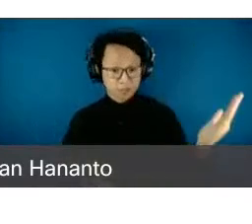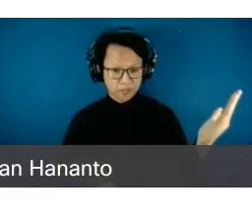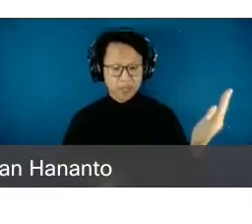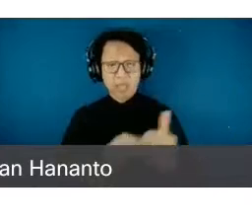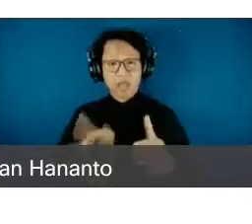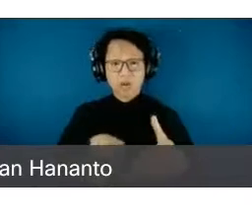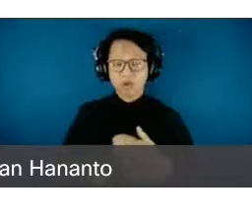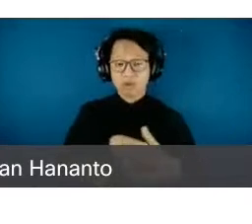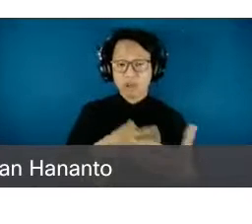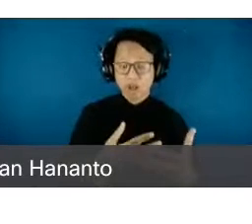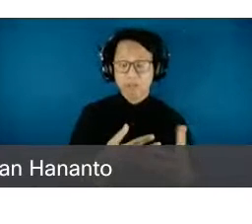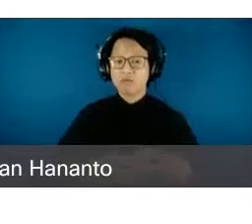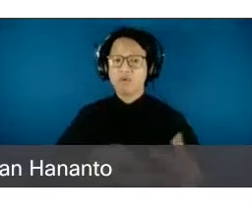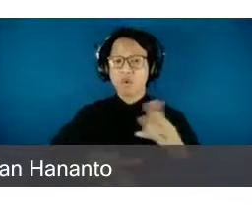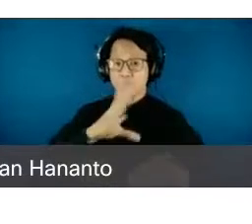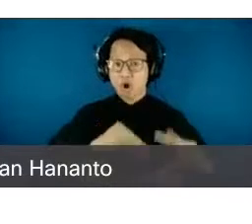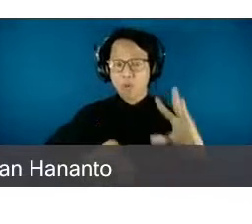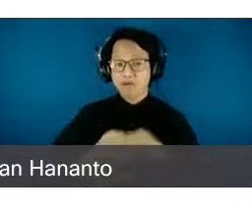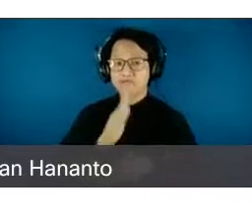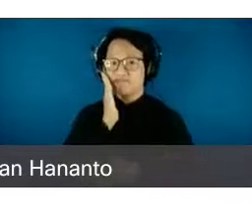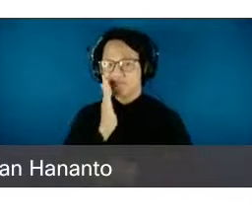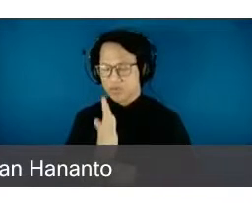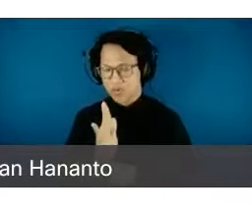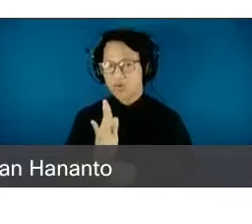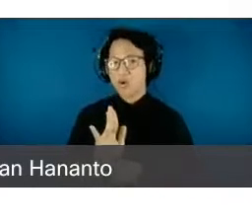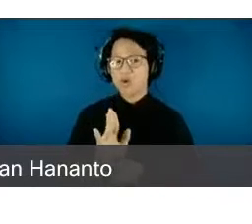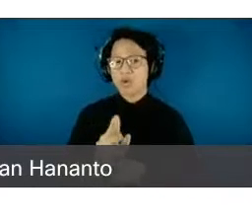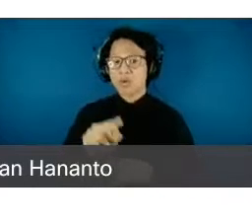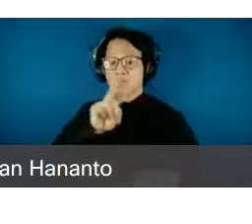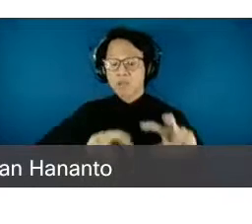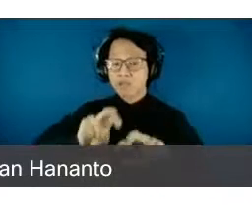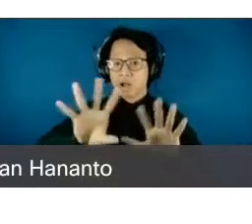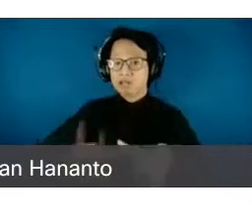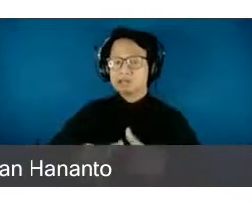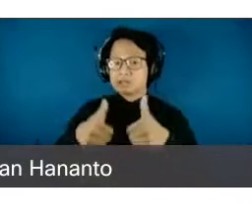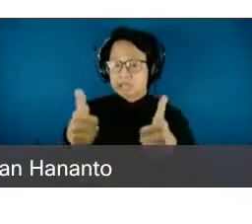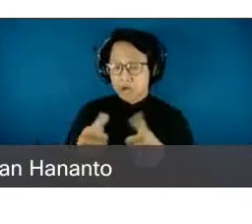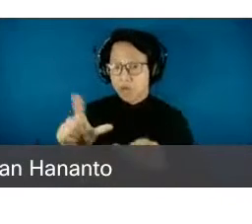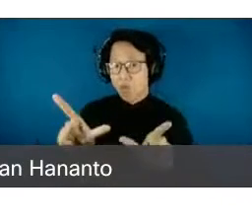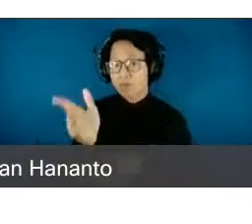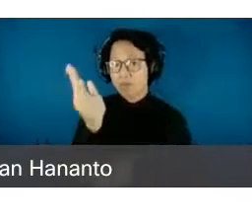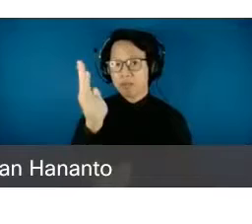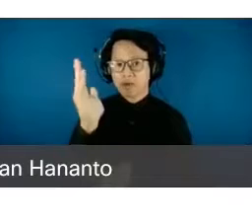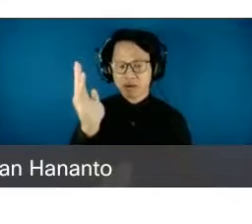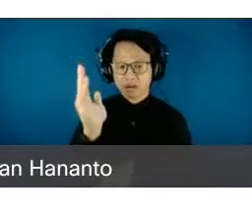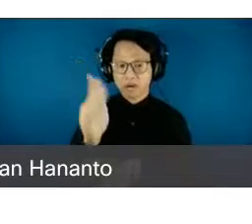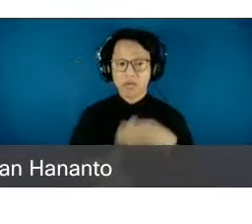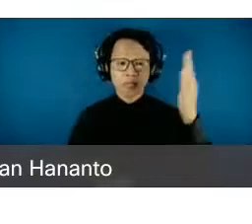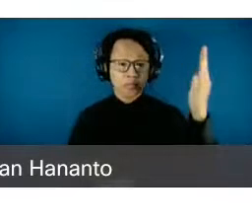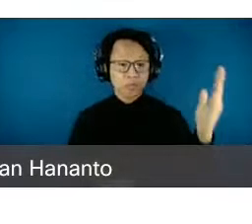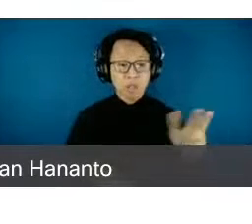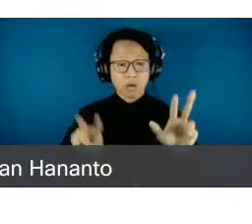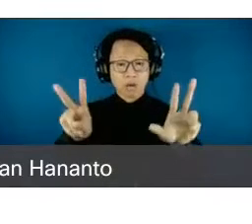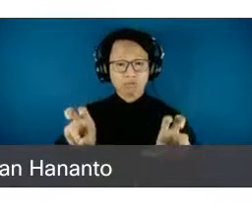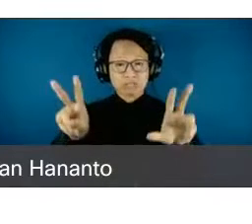youth dialogues, WIO solution sessions or webinars. These are on key topics of